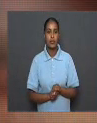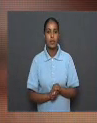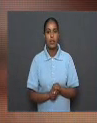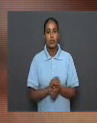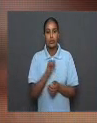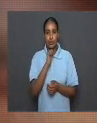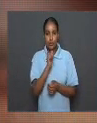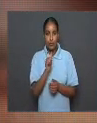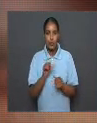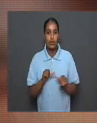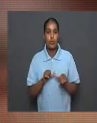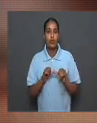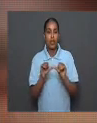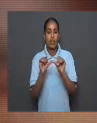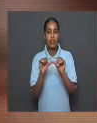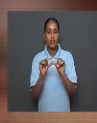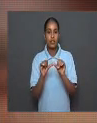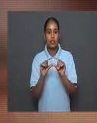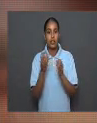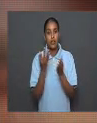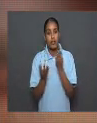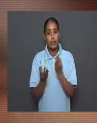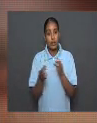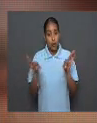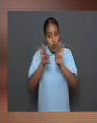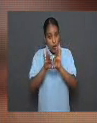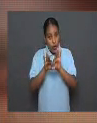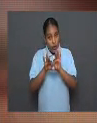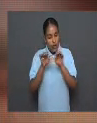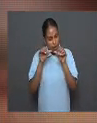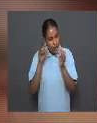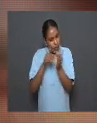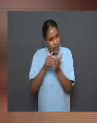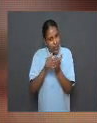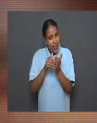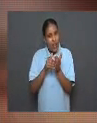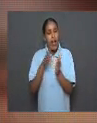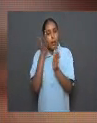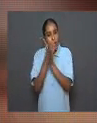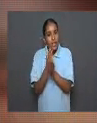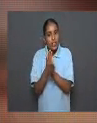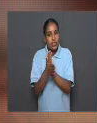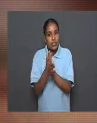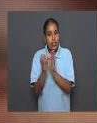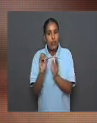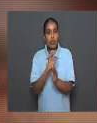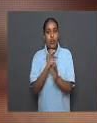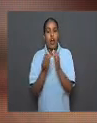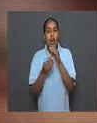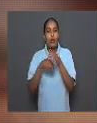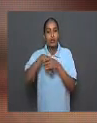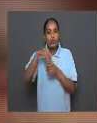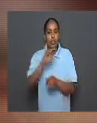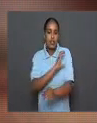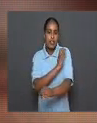It would not be spontaneous if it required the continual application of an